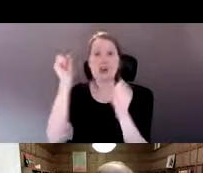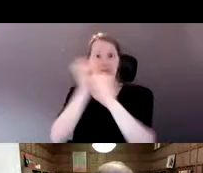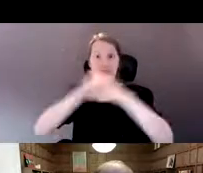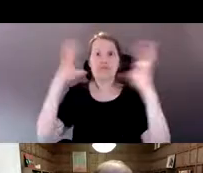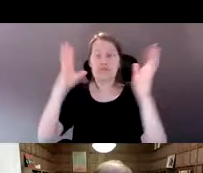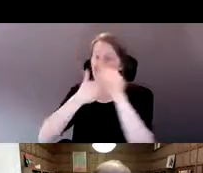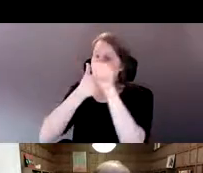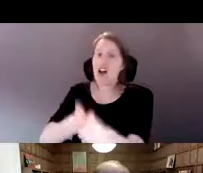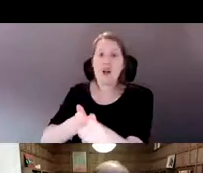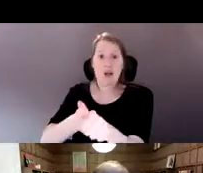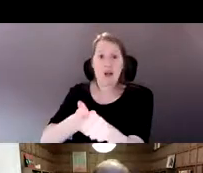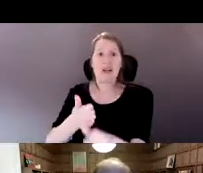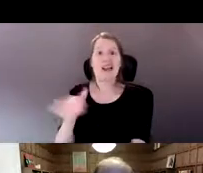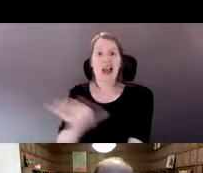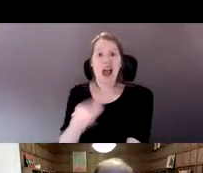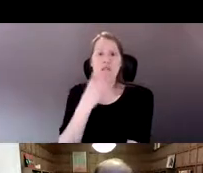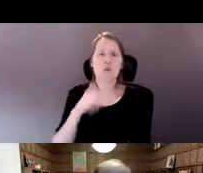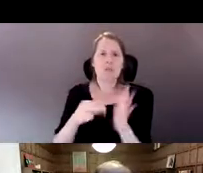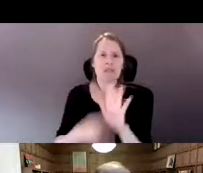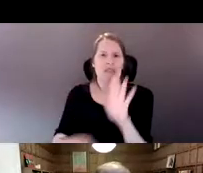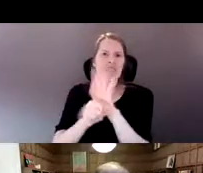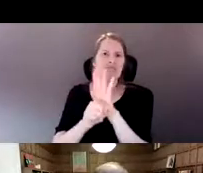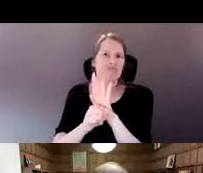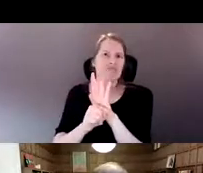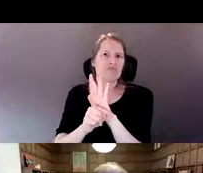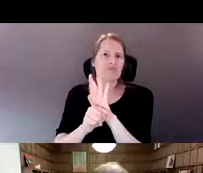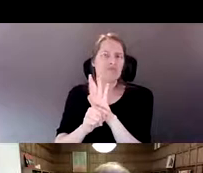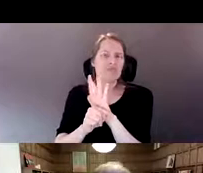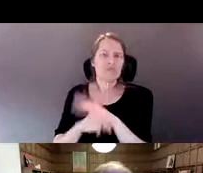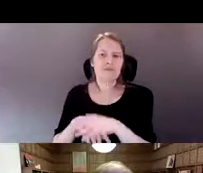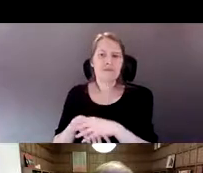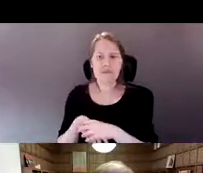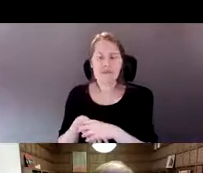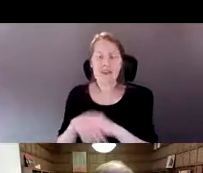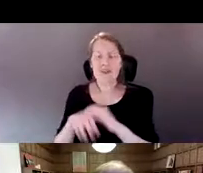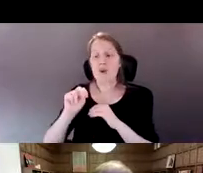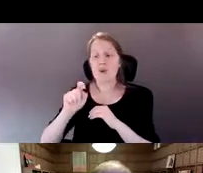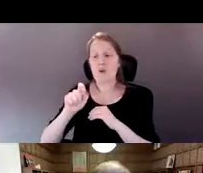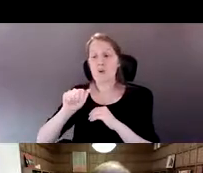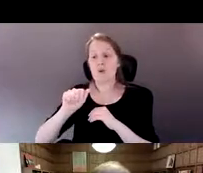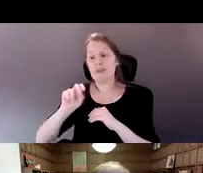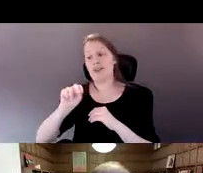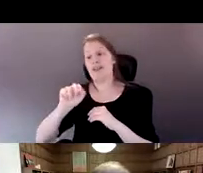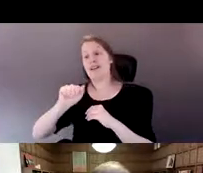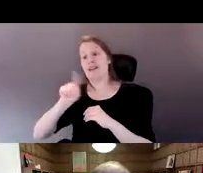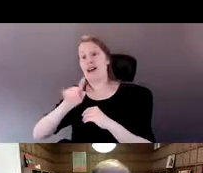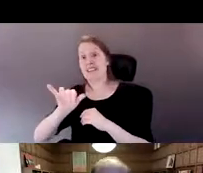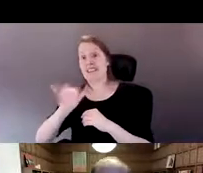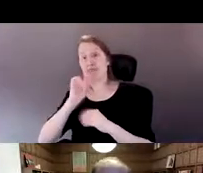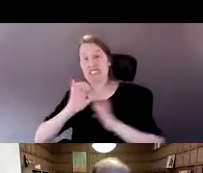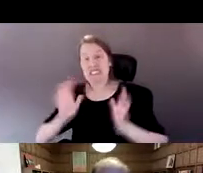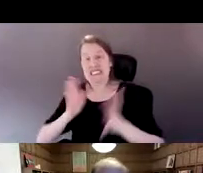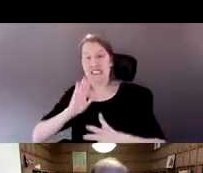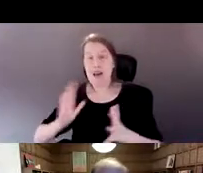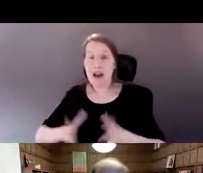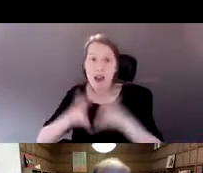Judaism. But that success, that is, the Nazis' success in mobilizing much of Europe to attempt